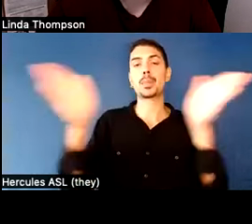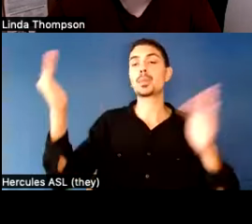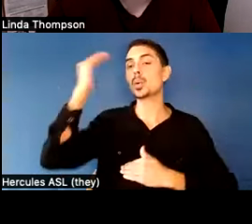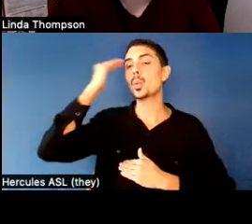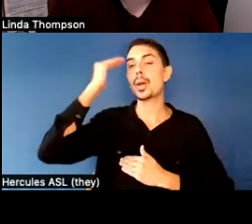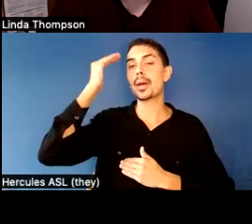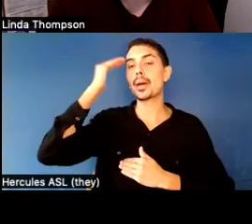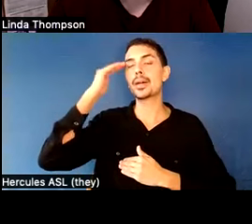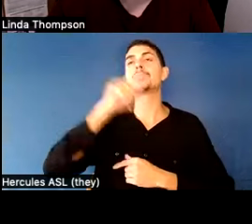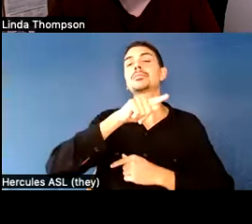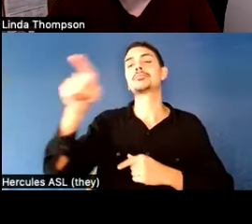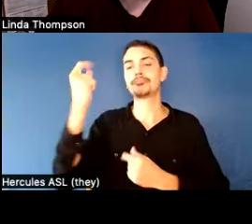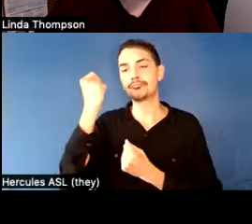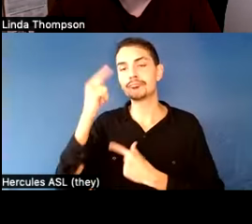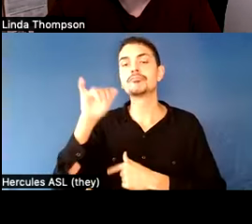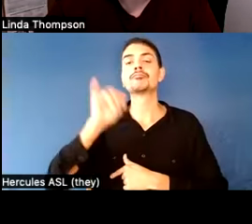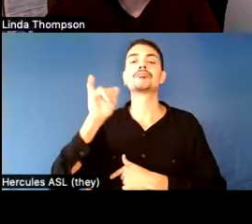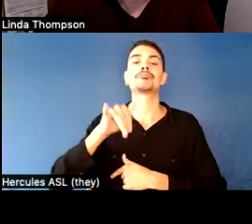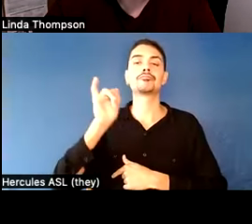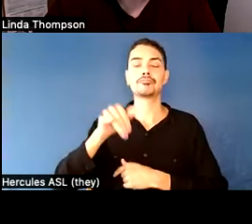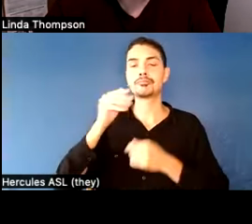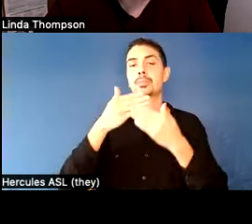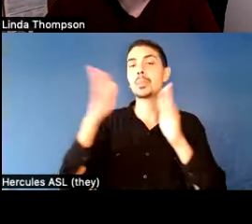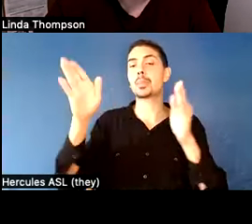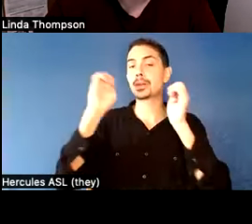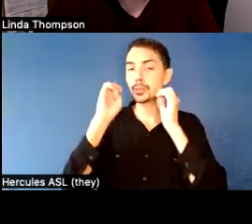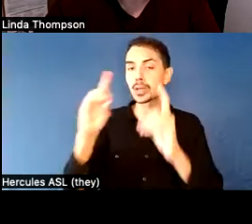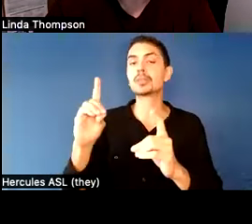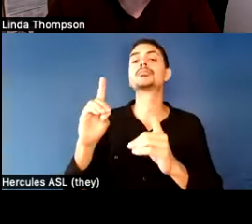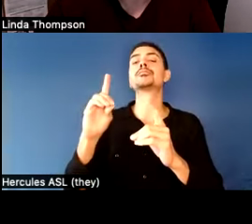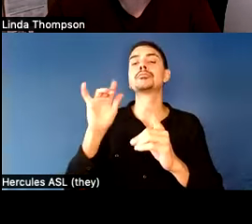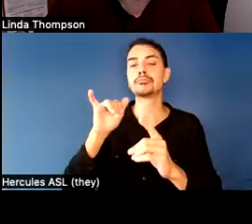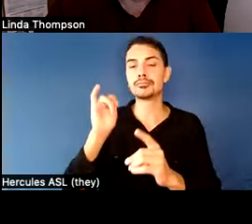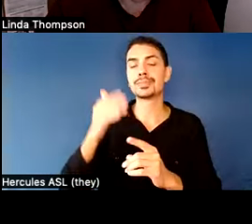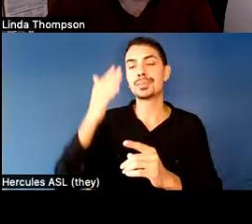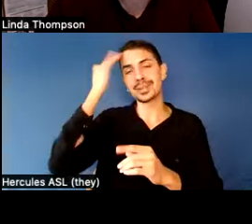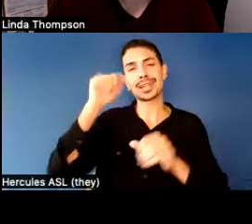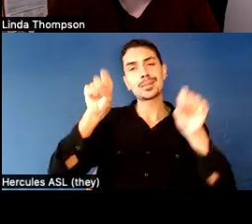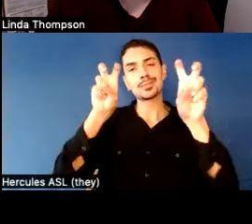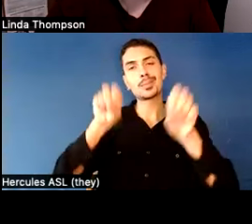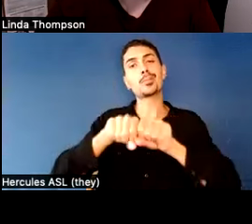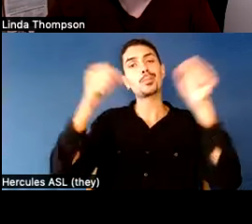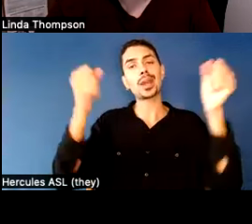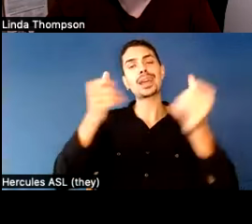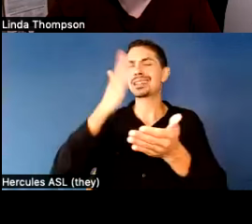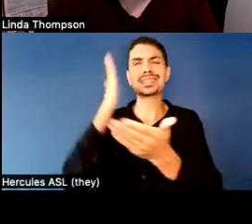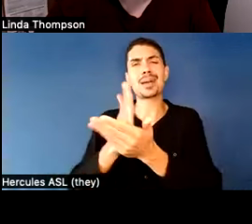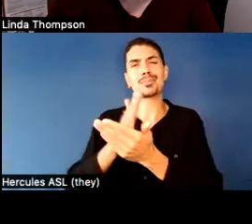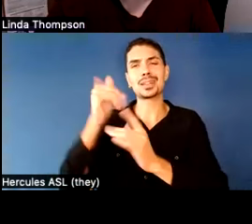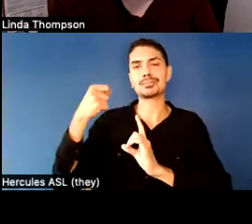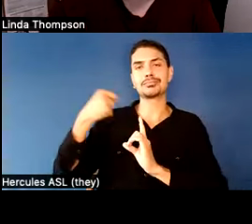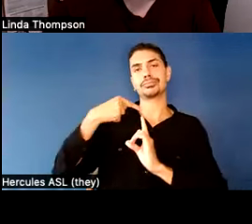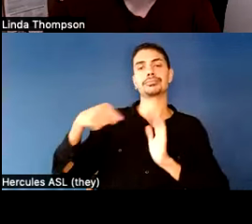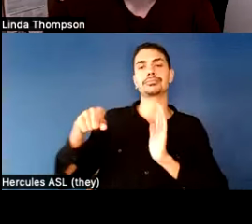the stigma of those impacted by sexual assault and then developing or having mental